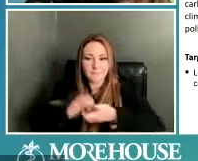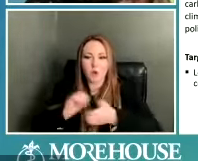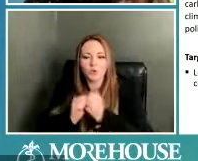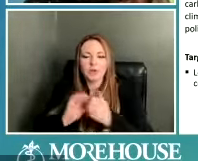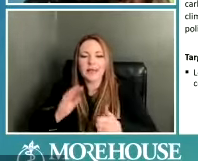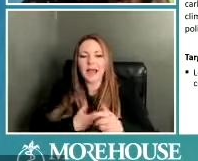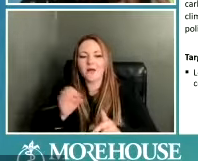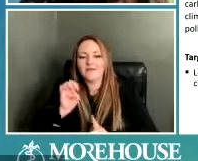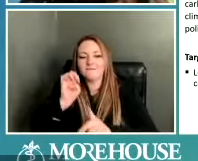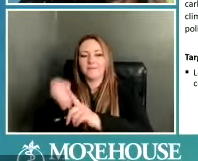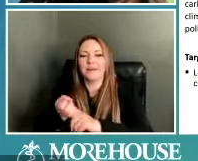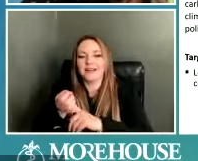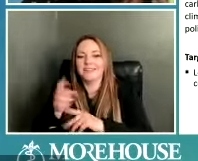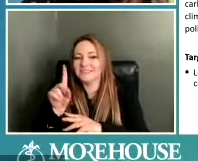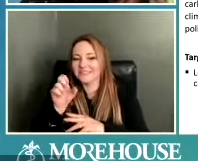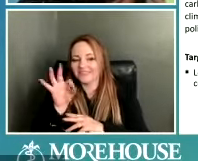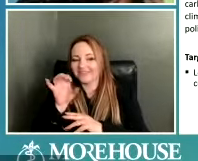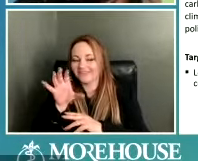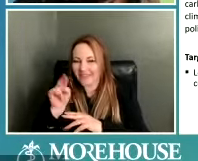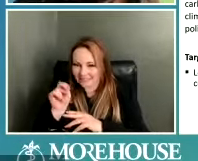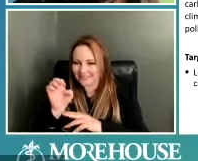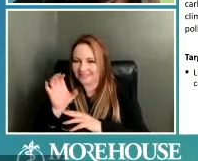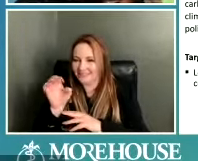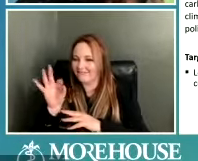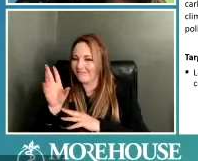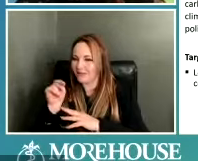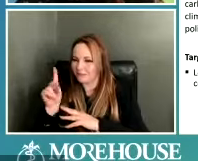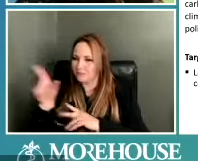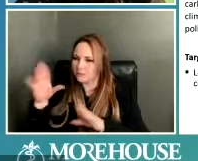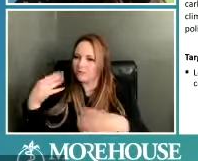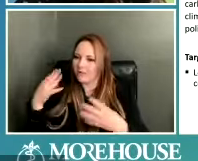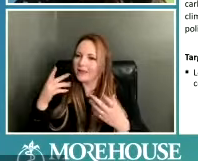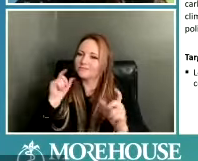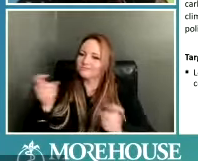Environmental Defense Fund, who provided funding for this webinar series.